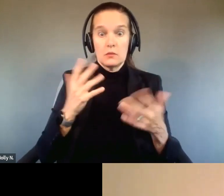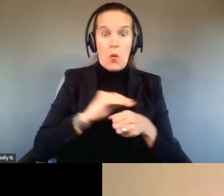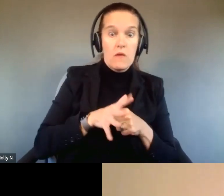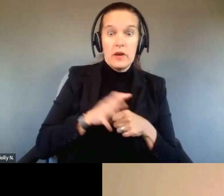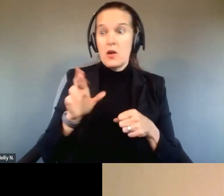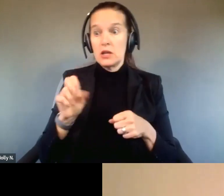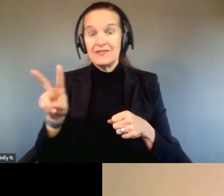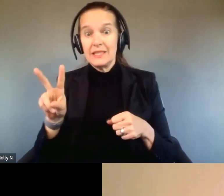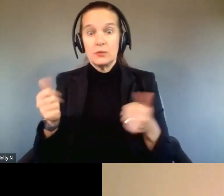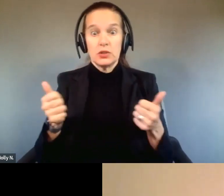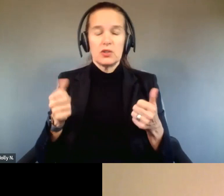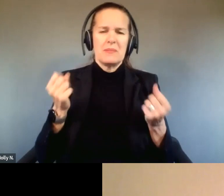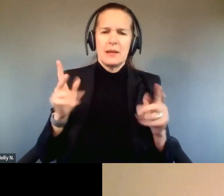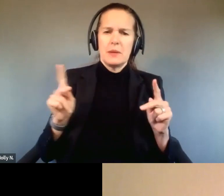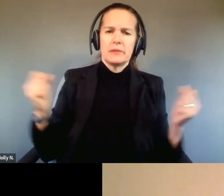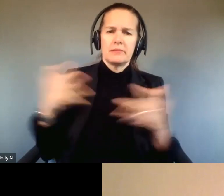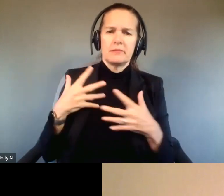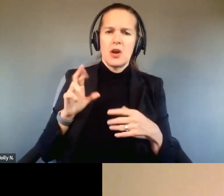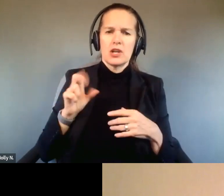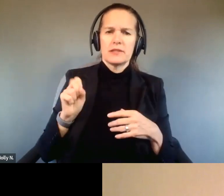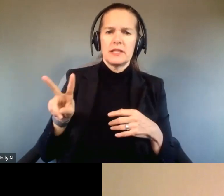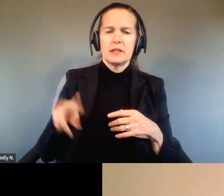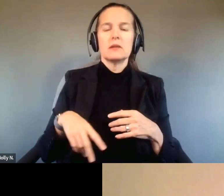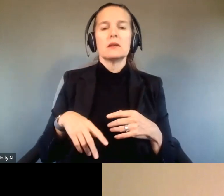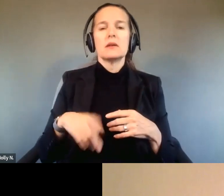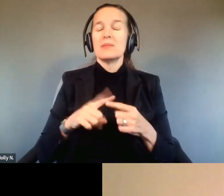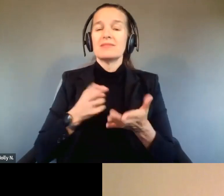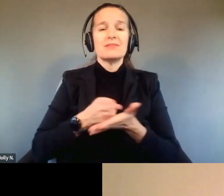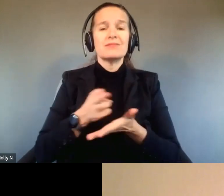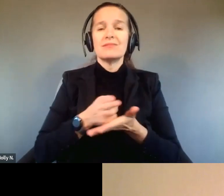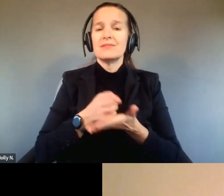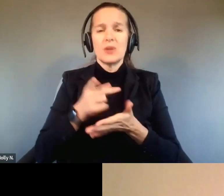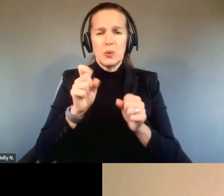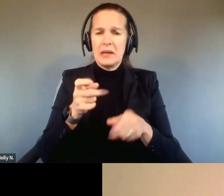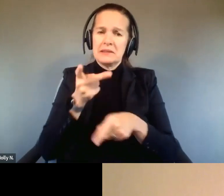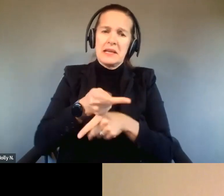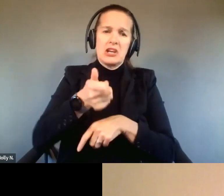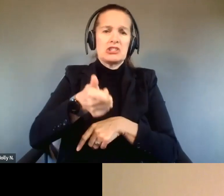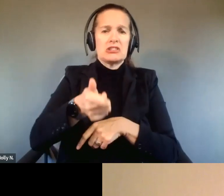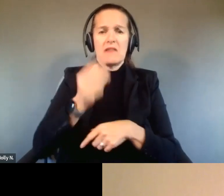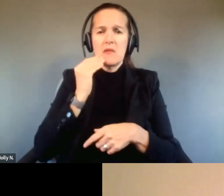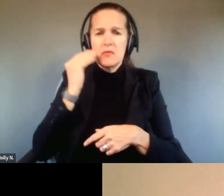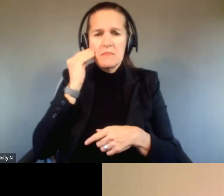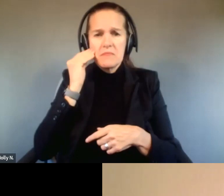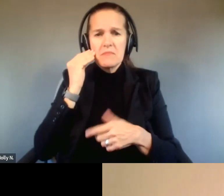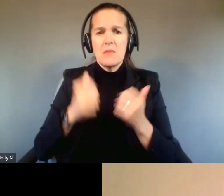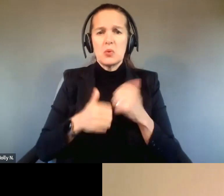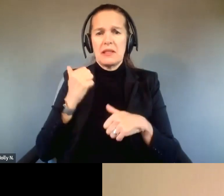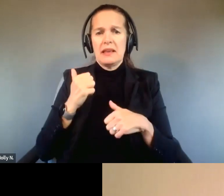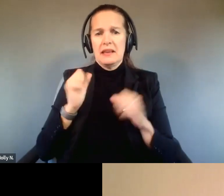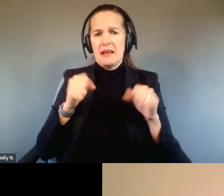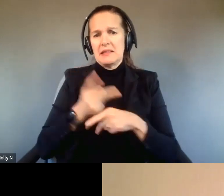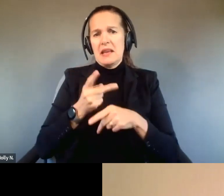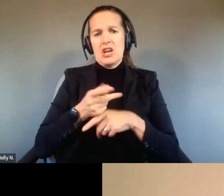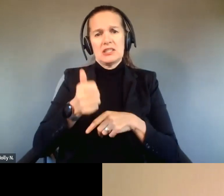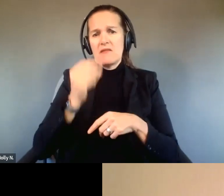are very scared of RSV. But the truth is, you know, you can care for yourself at home for the most part, and people that are really